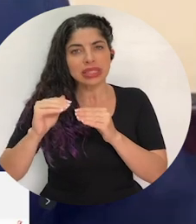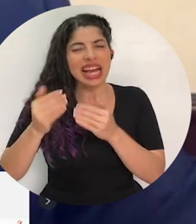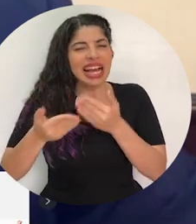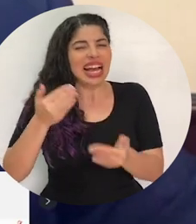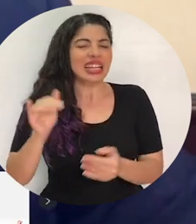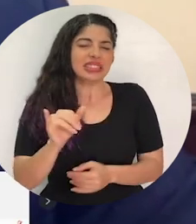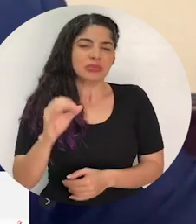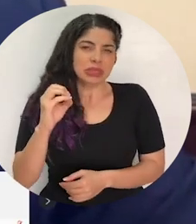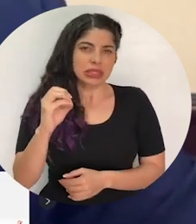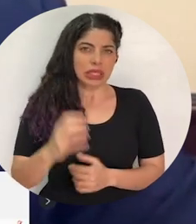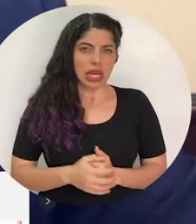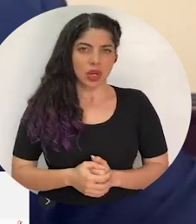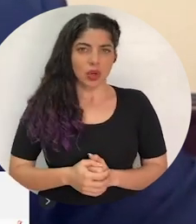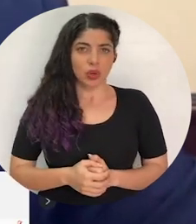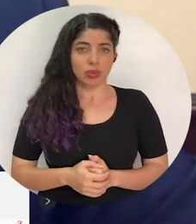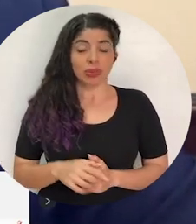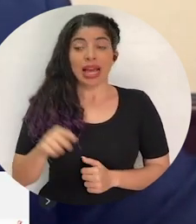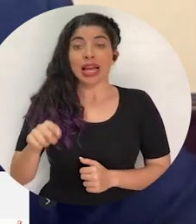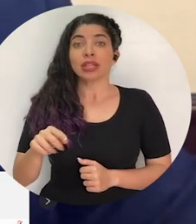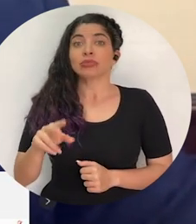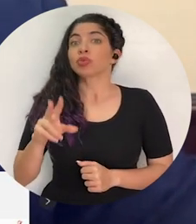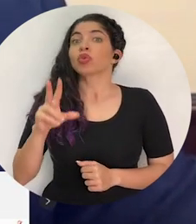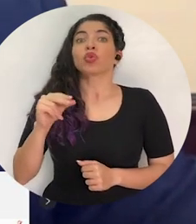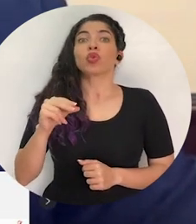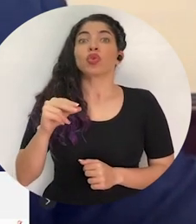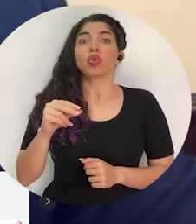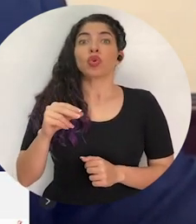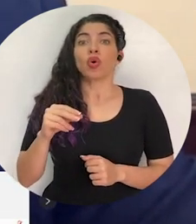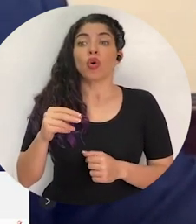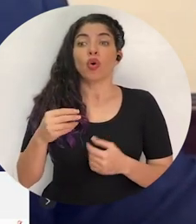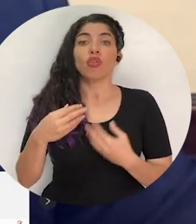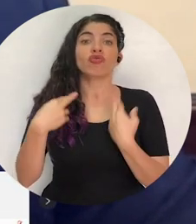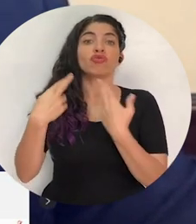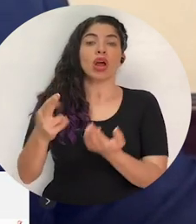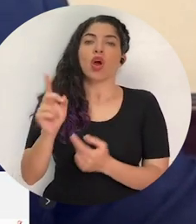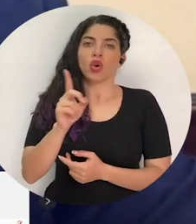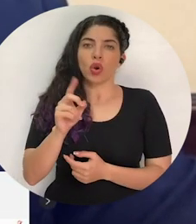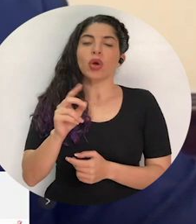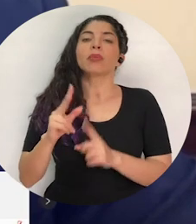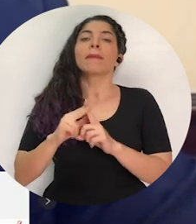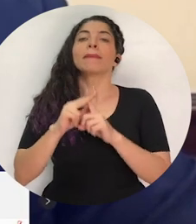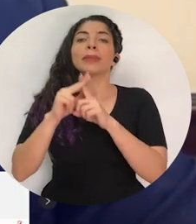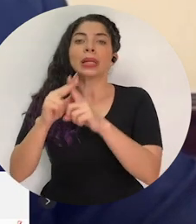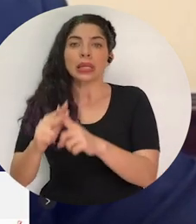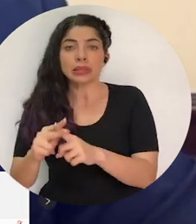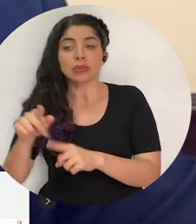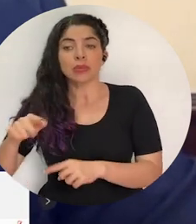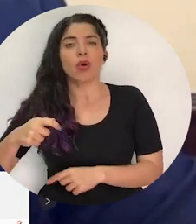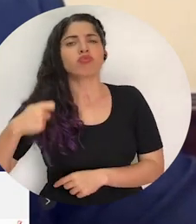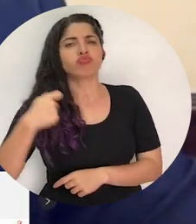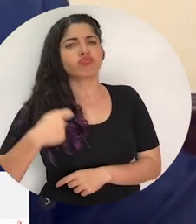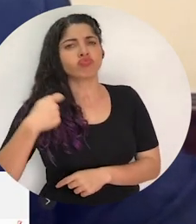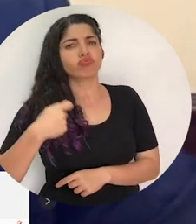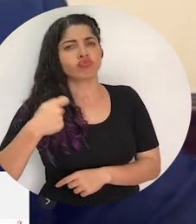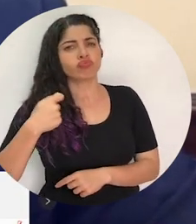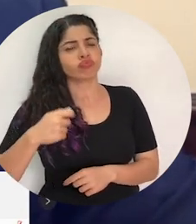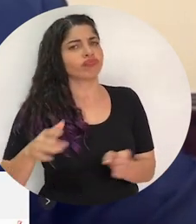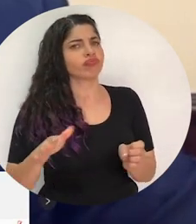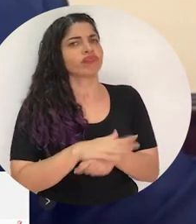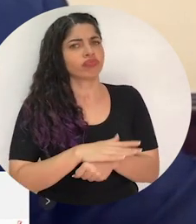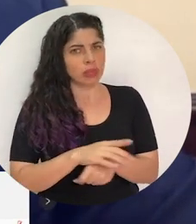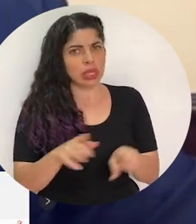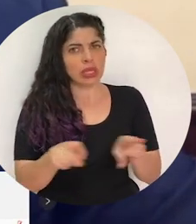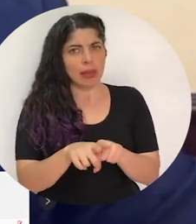close to zero. This is not a grant, it is a loan that will be repaid in full.